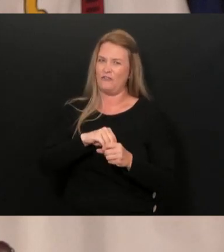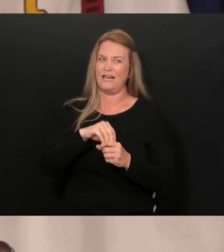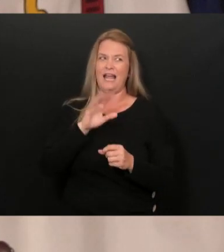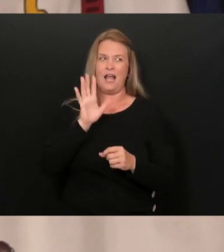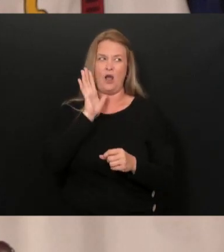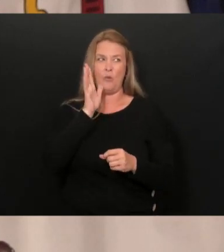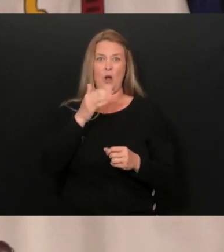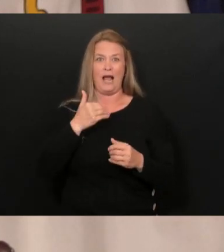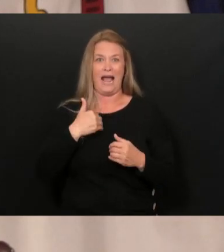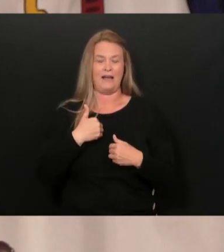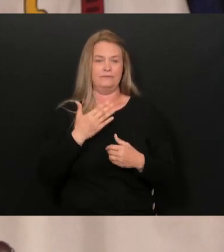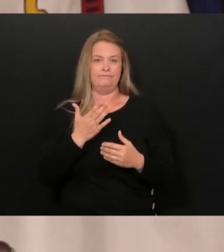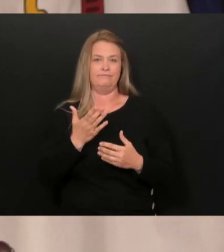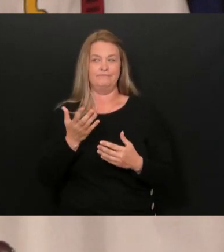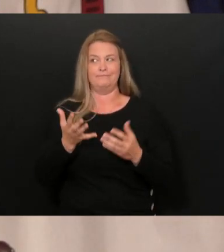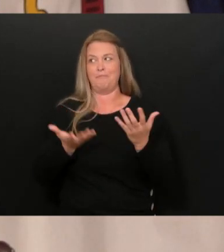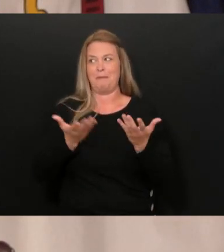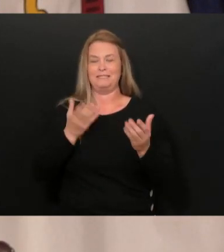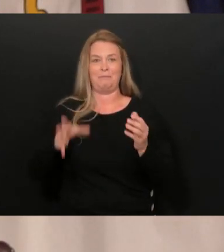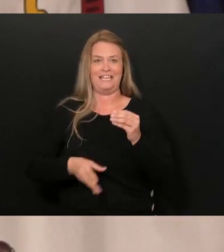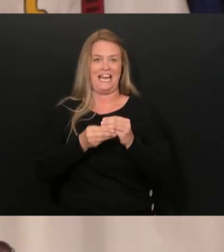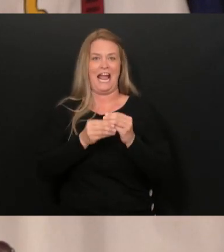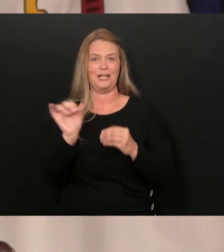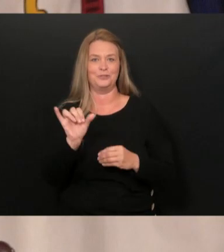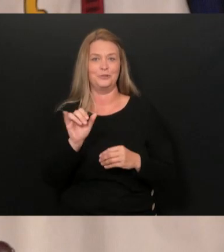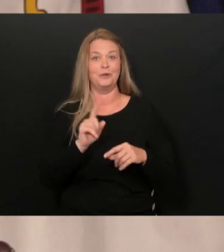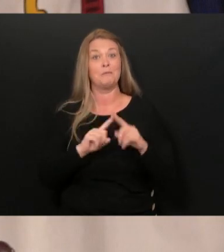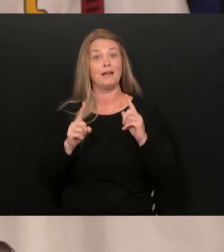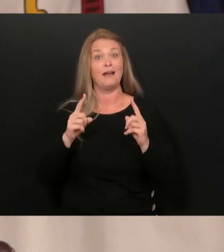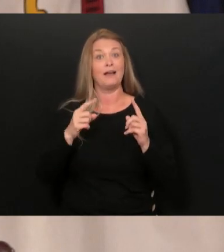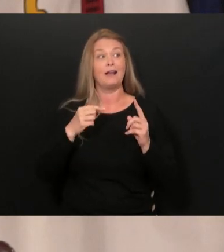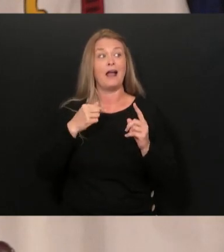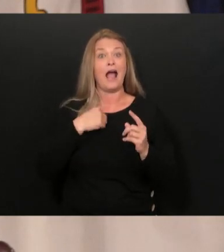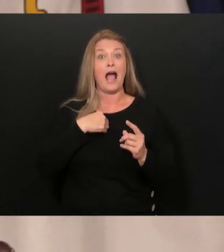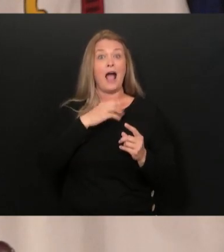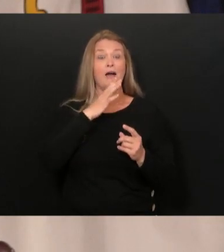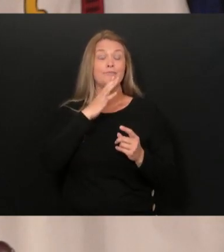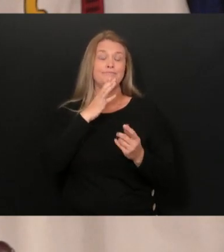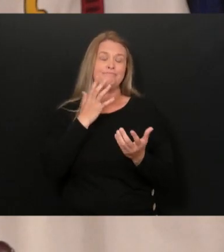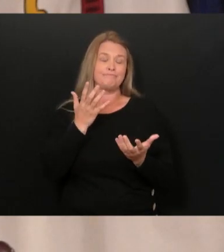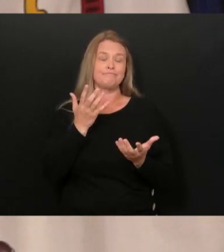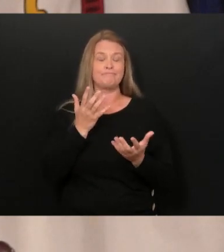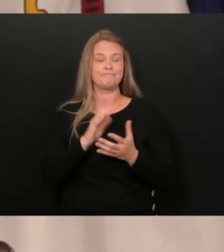this answer when I get through here. But I would just say this to you as